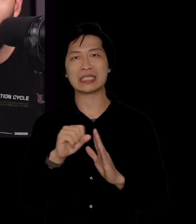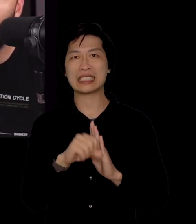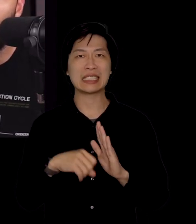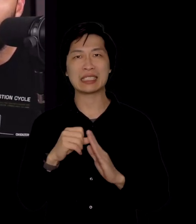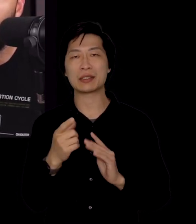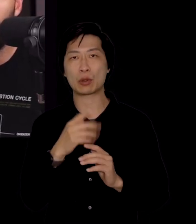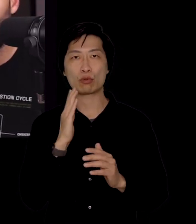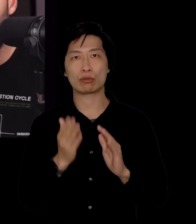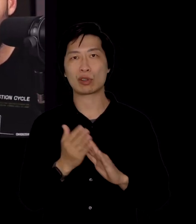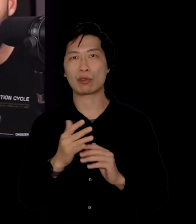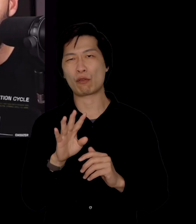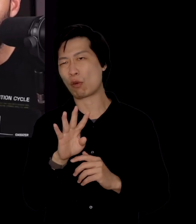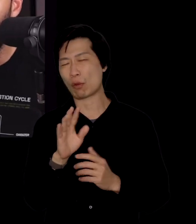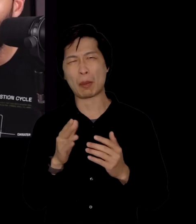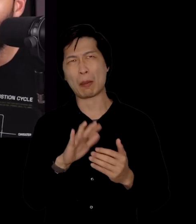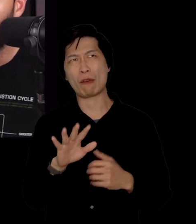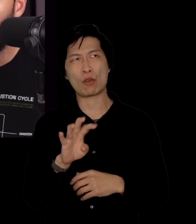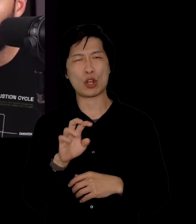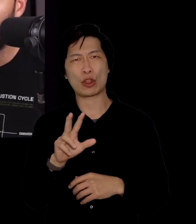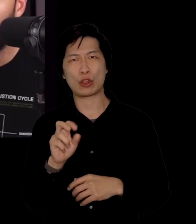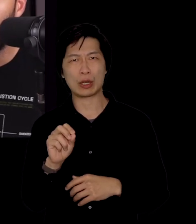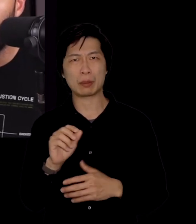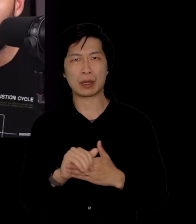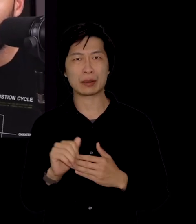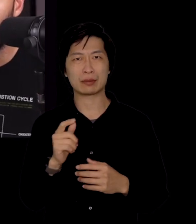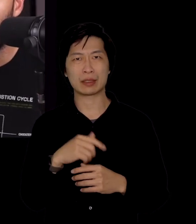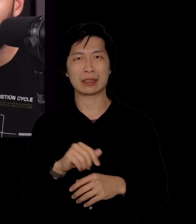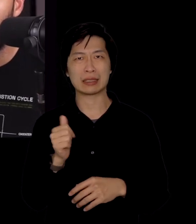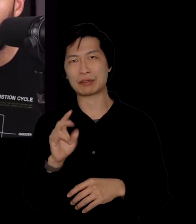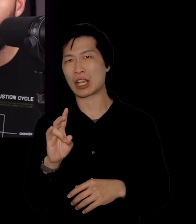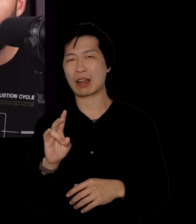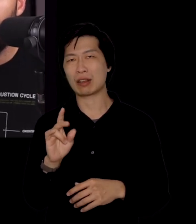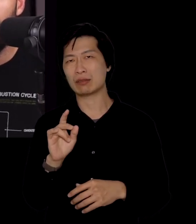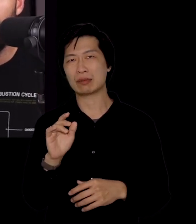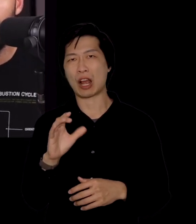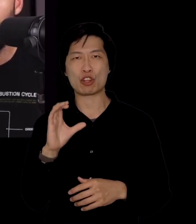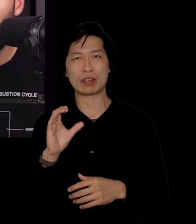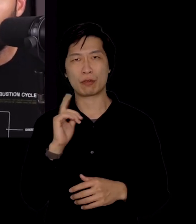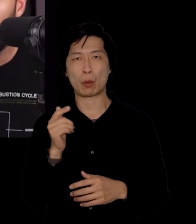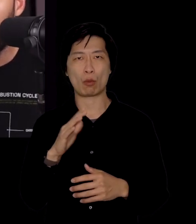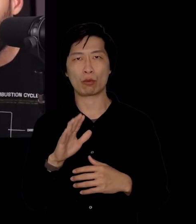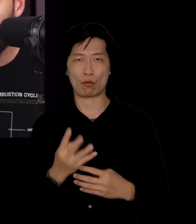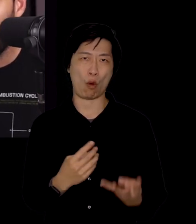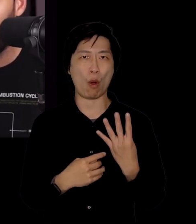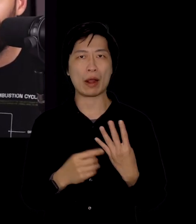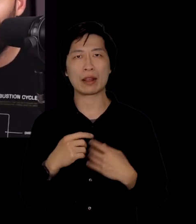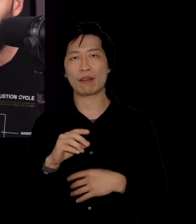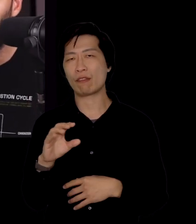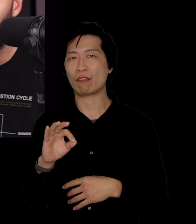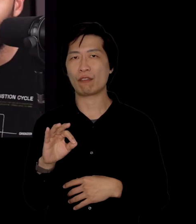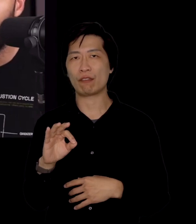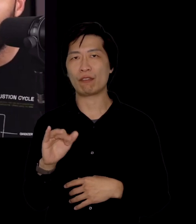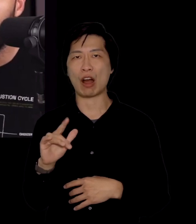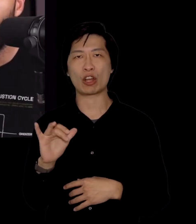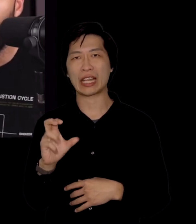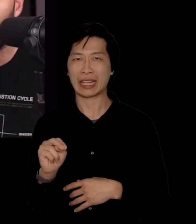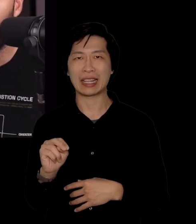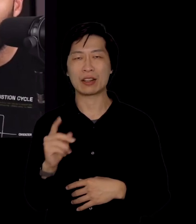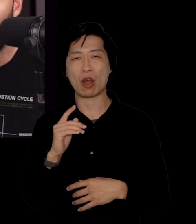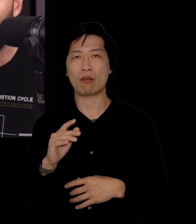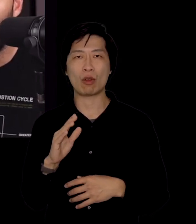This tire will run for about $430 per tire, $1,700 for a set. And then this Falcon, however you pronounce it, this